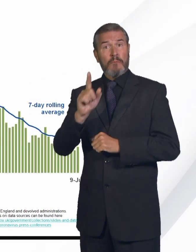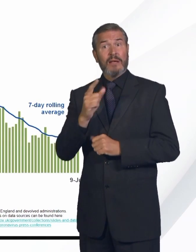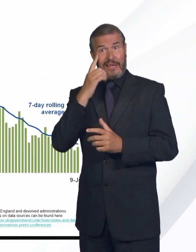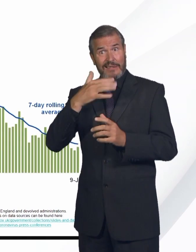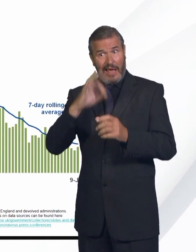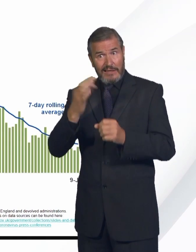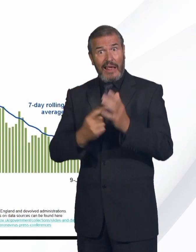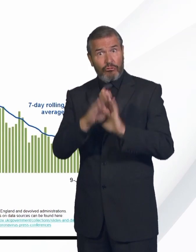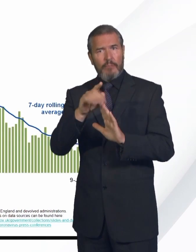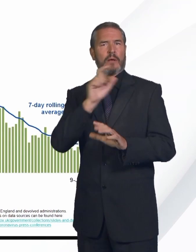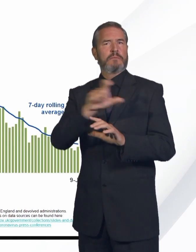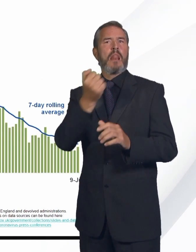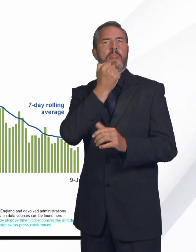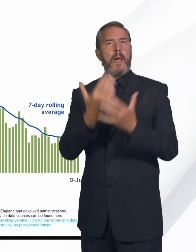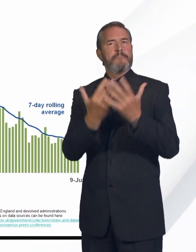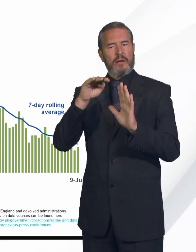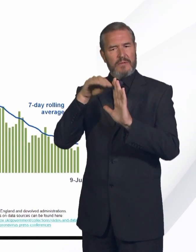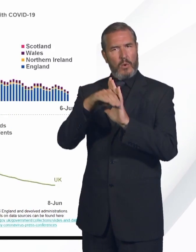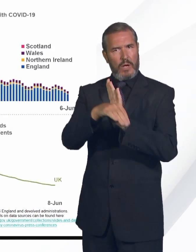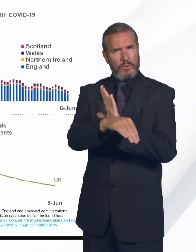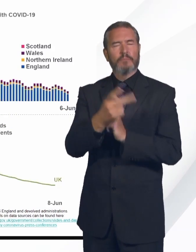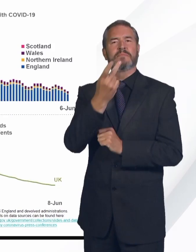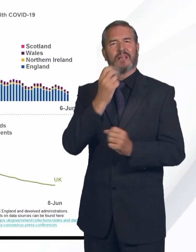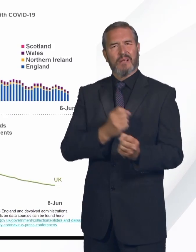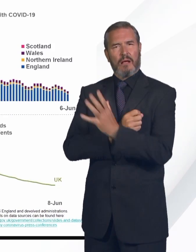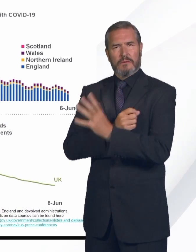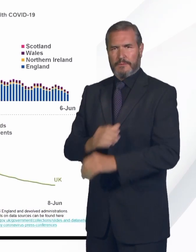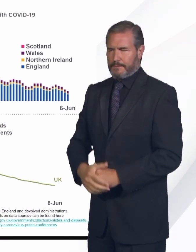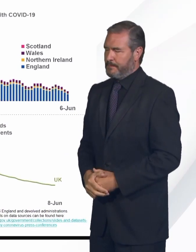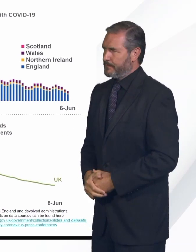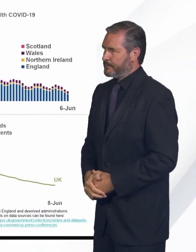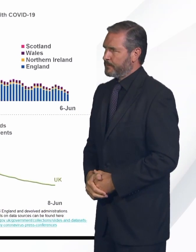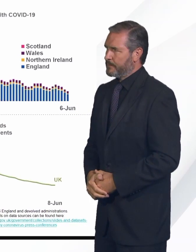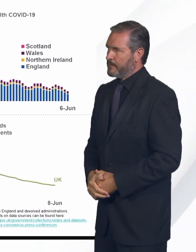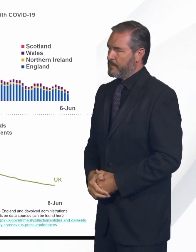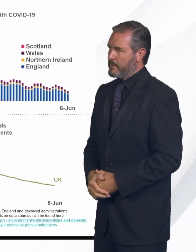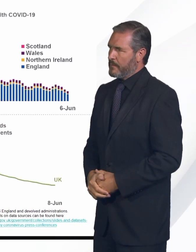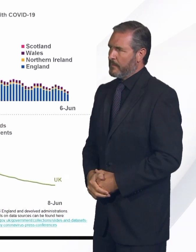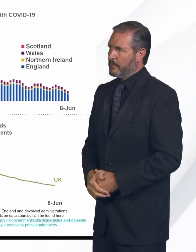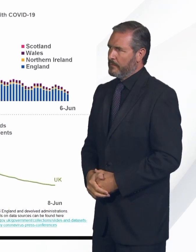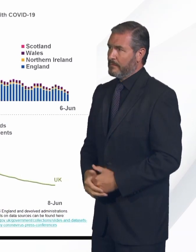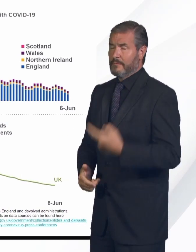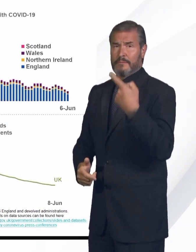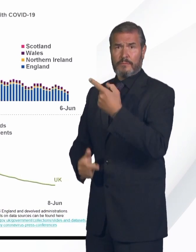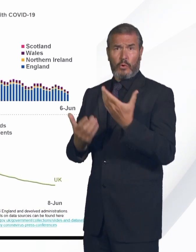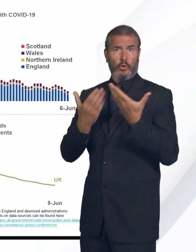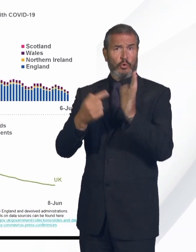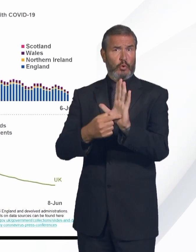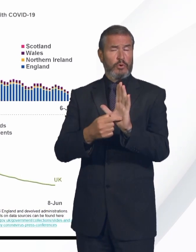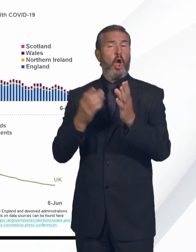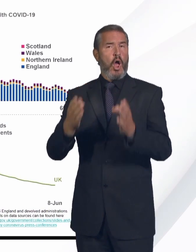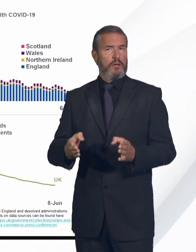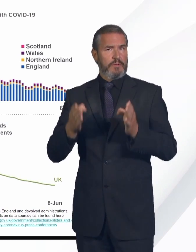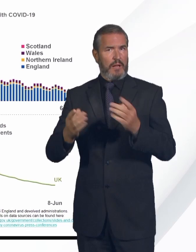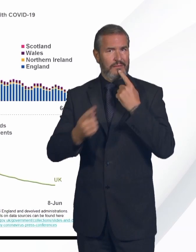testing. Can we have the second slide, please? The second slide shows the latest data from